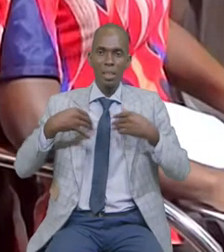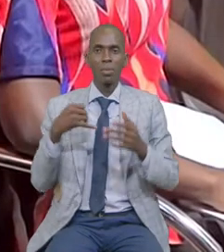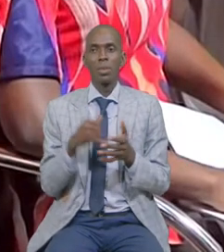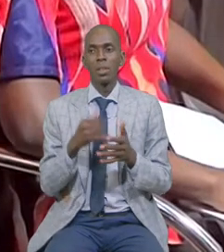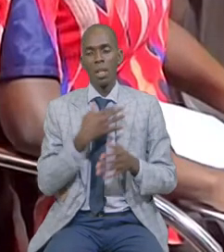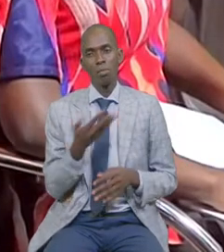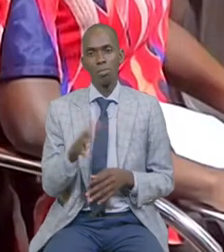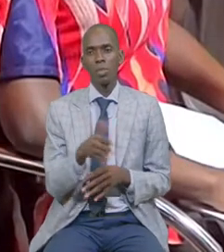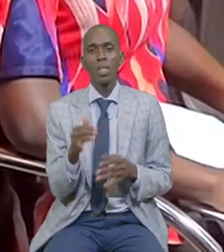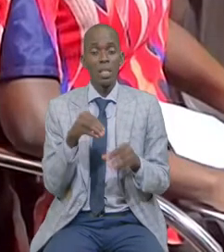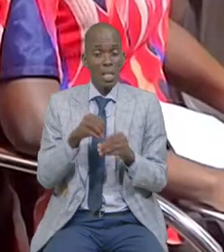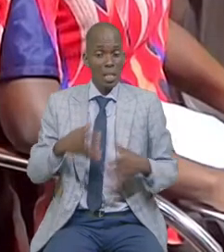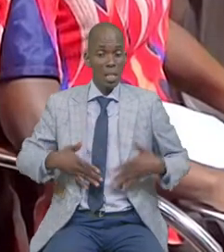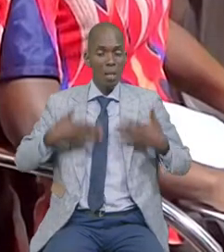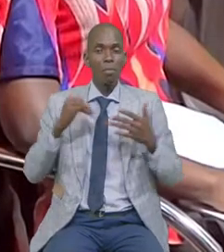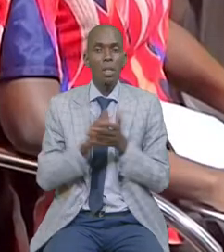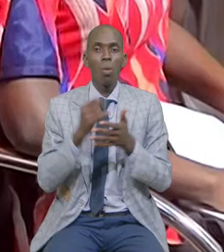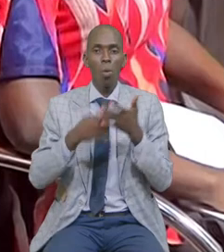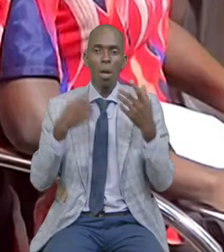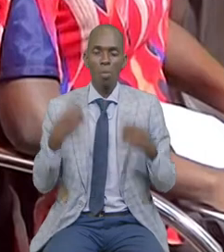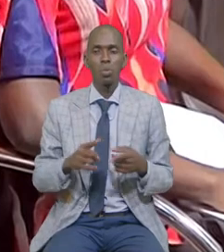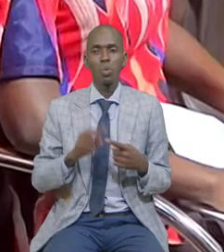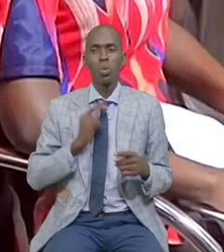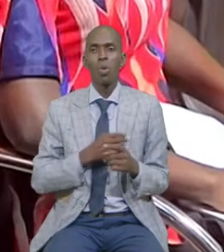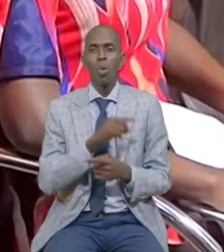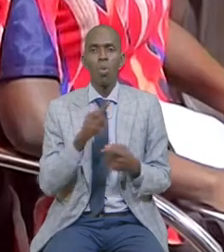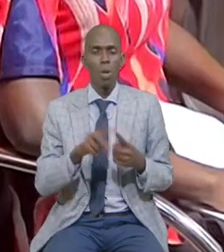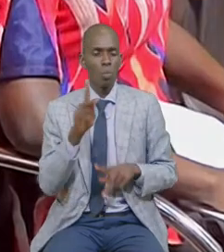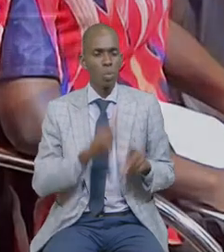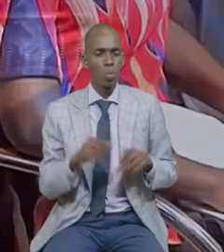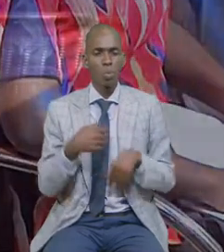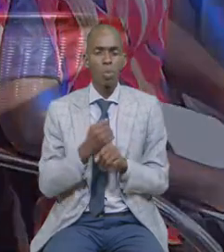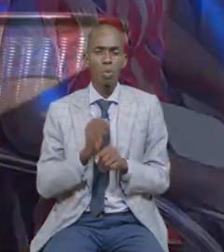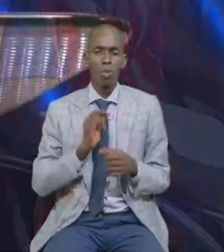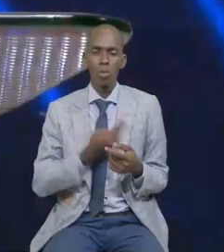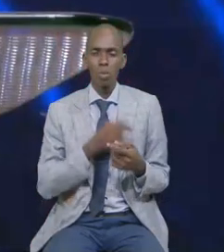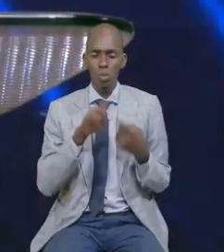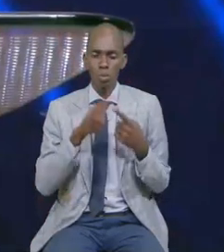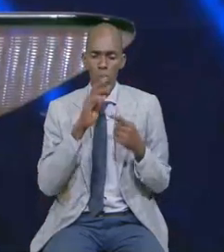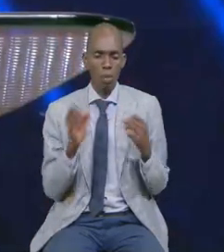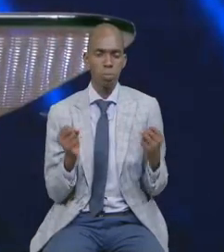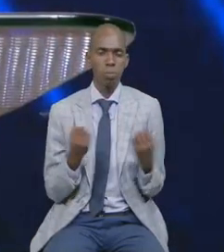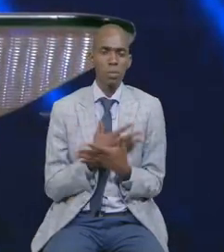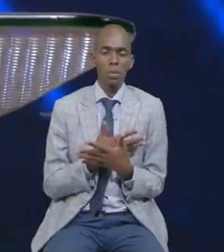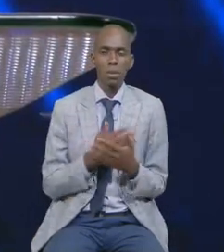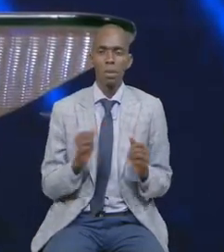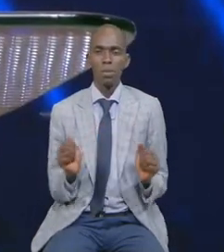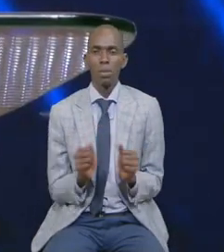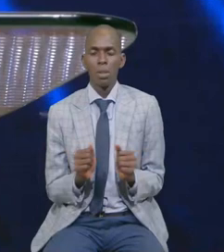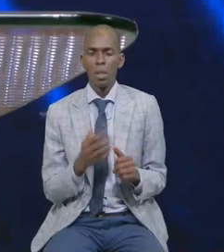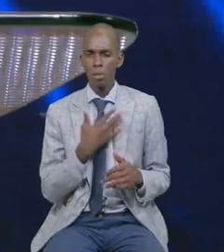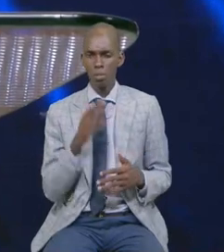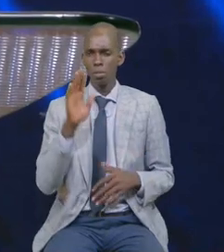life, that's what happens to us. What is threatening us? Don't you have a goal? Don't you have an